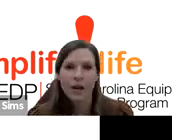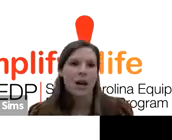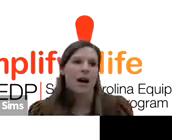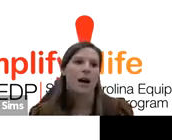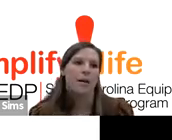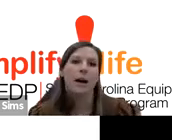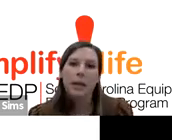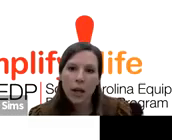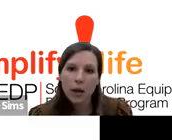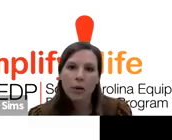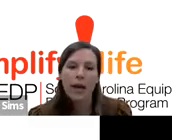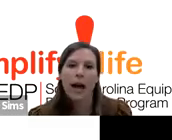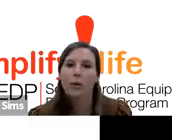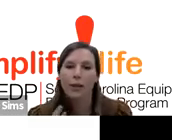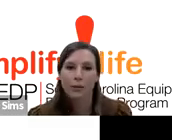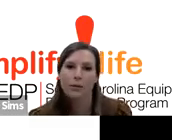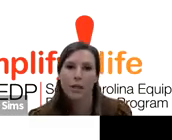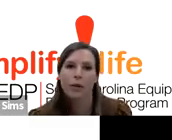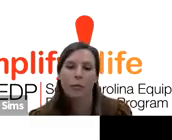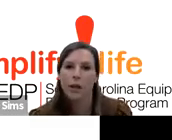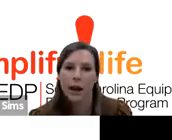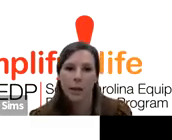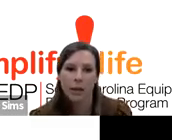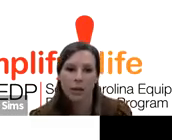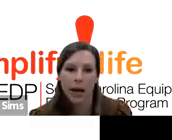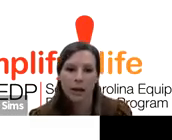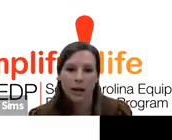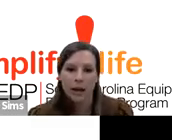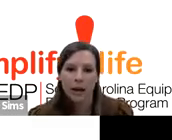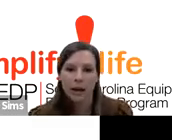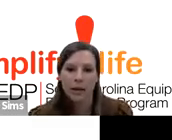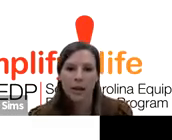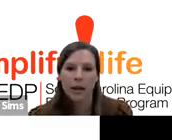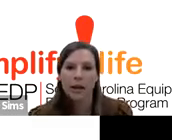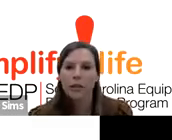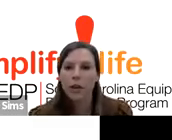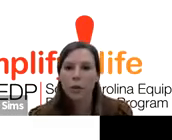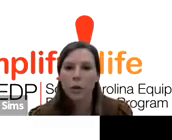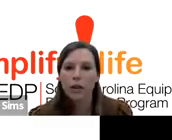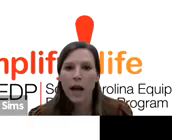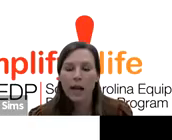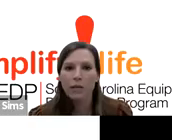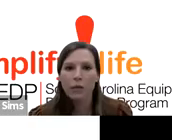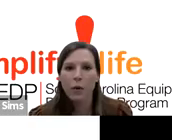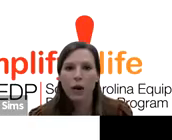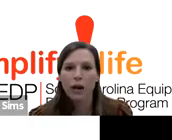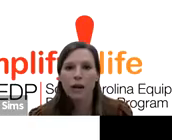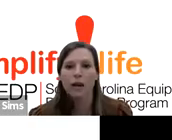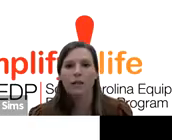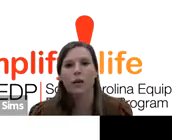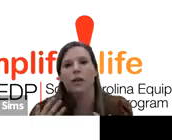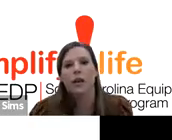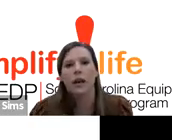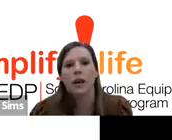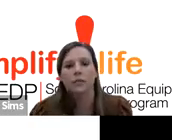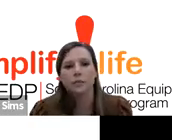both. Let me know and I'll get those out to you. I'm more than happy to do that. If you would like